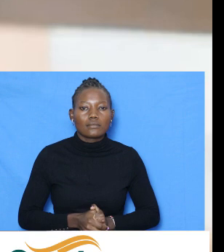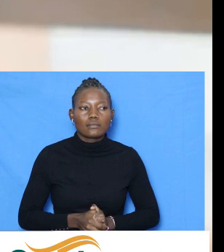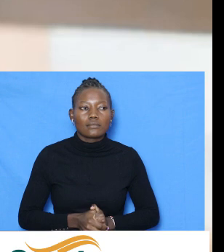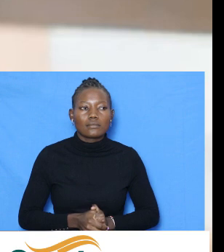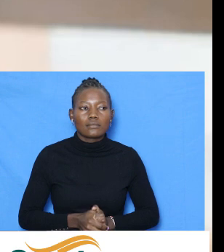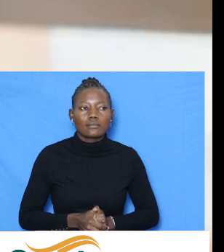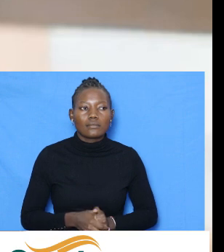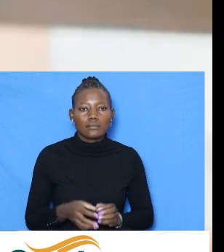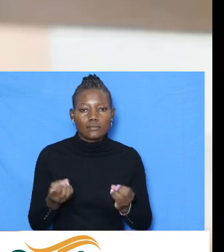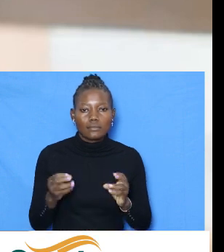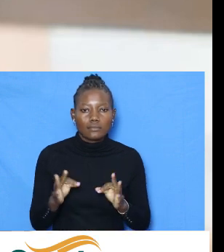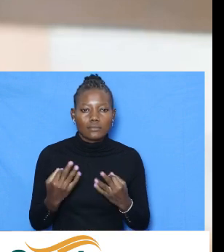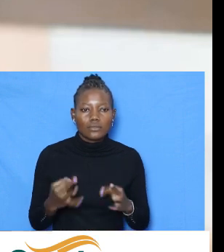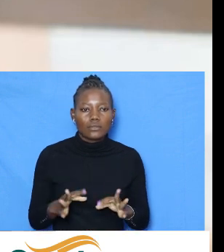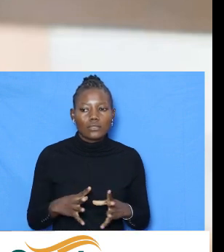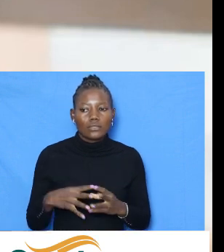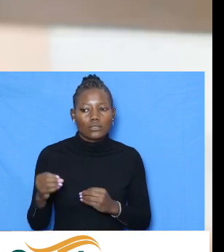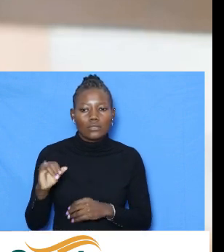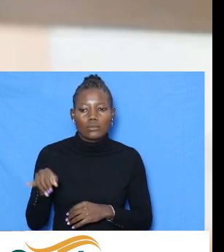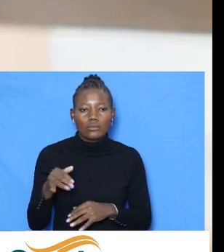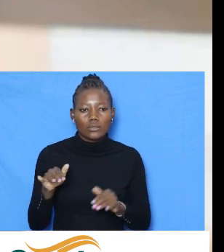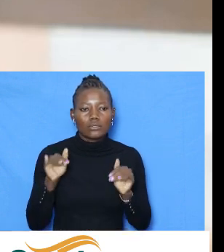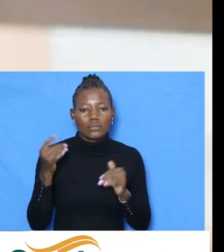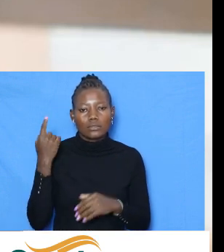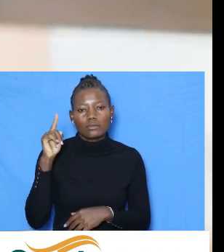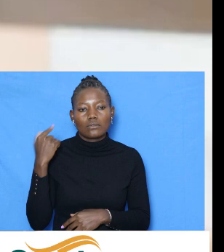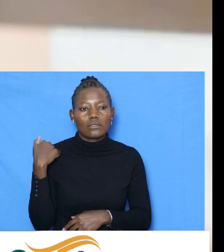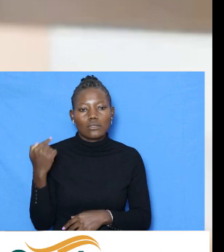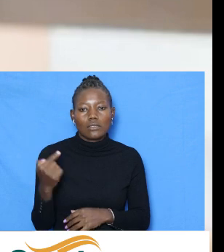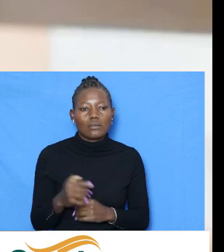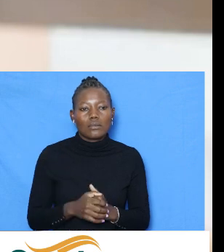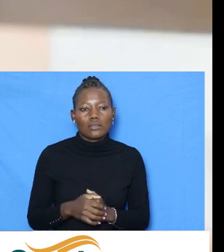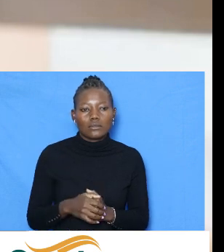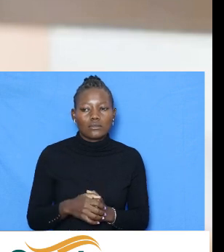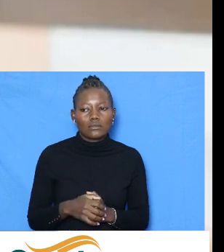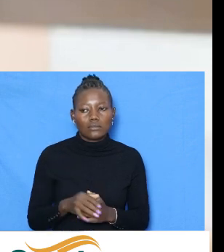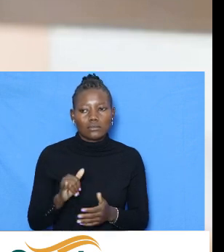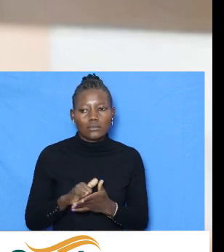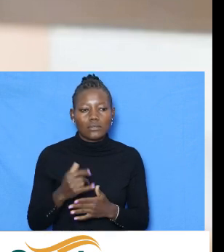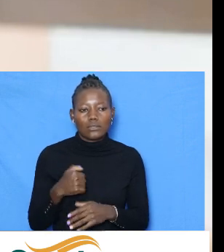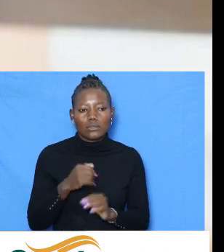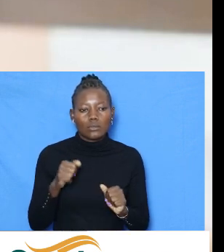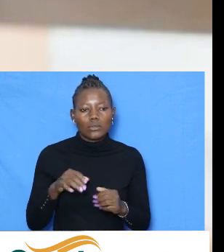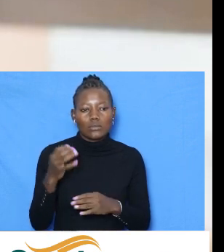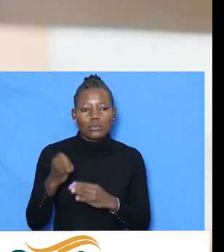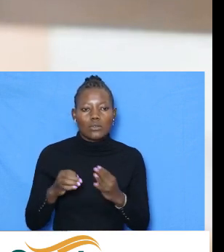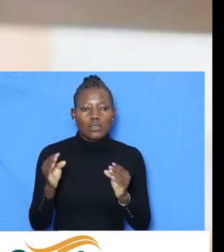Okay, you're free to leave. I'm just waiting for the numbers so that I can end the meeting.